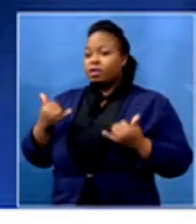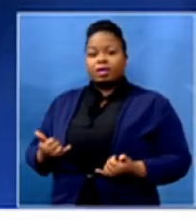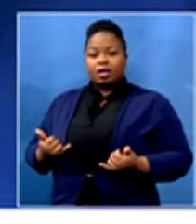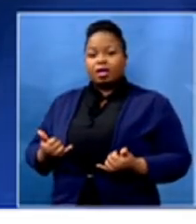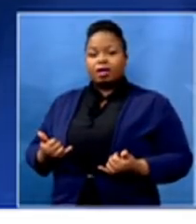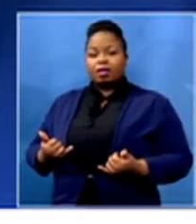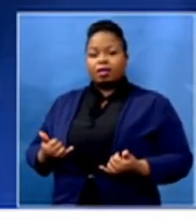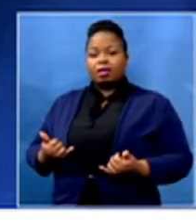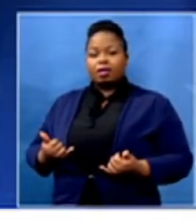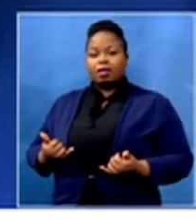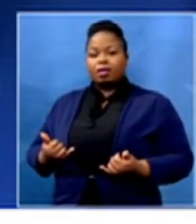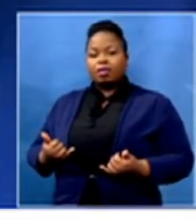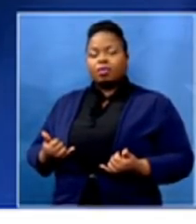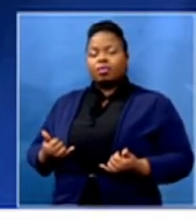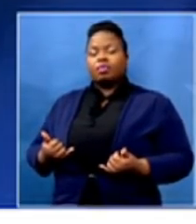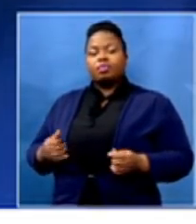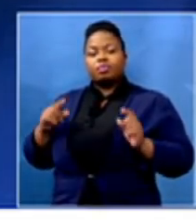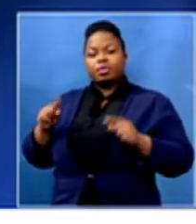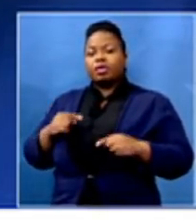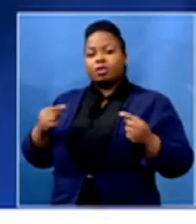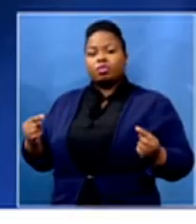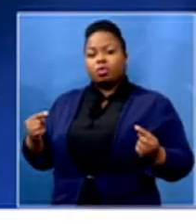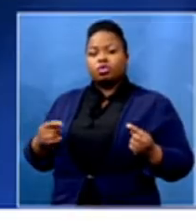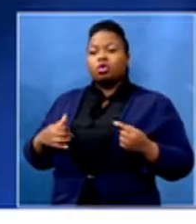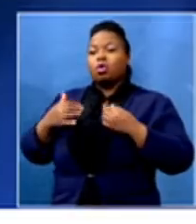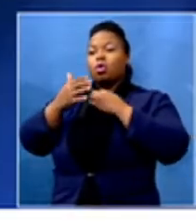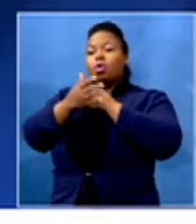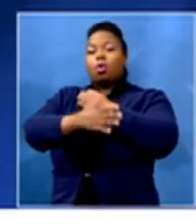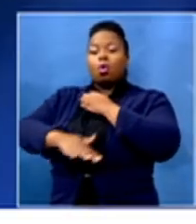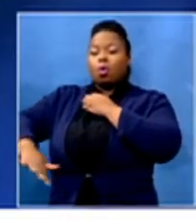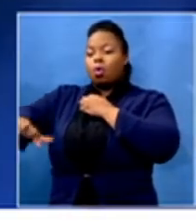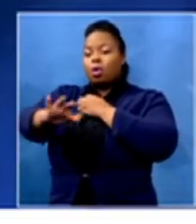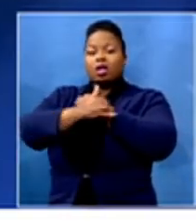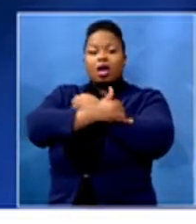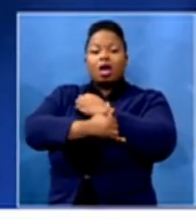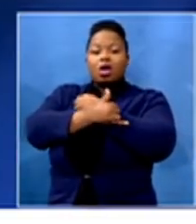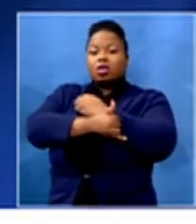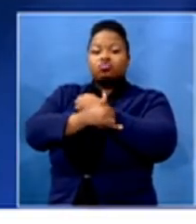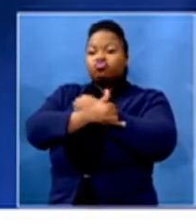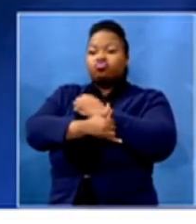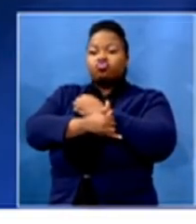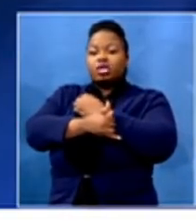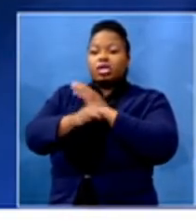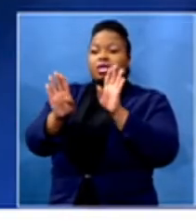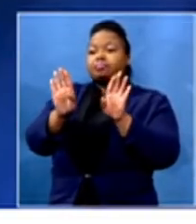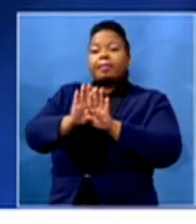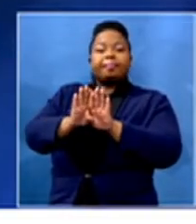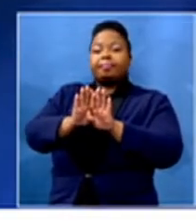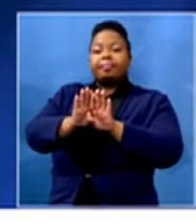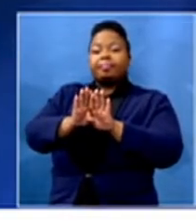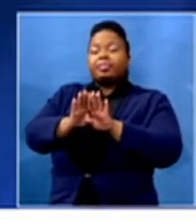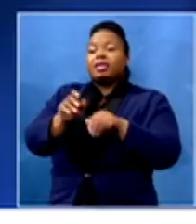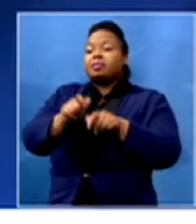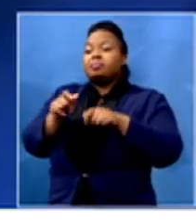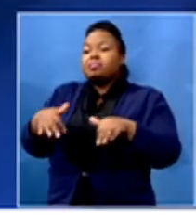whole the whole country go on restrictions, and yet there's going to be hunger and starvation.